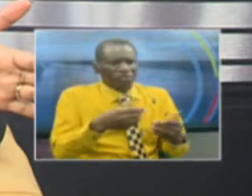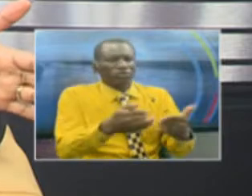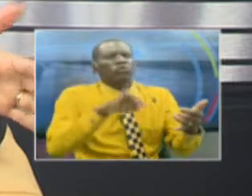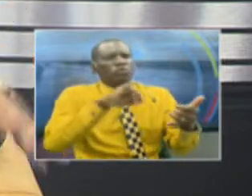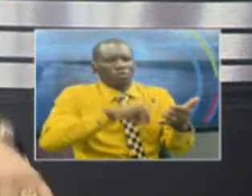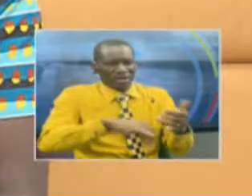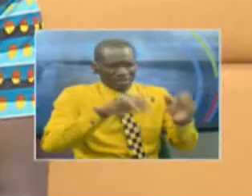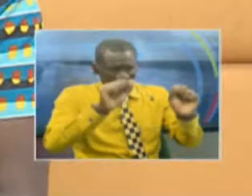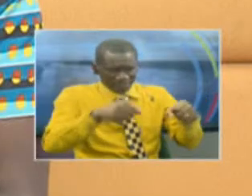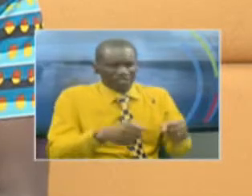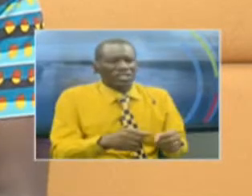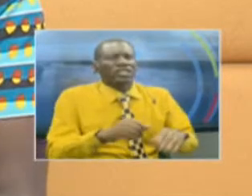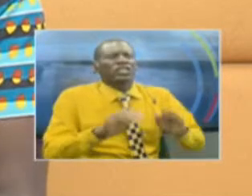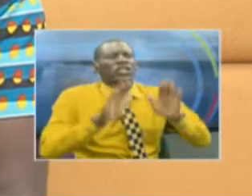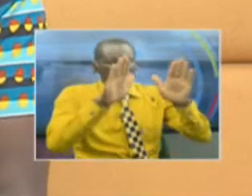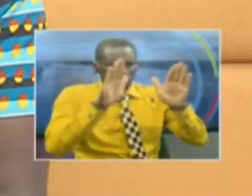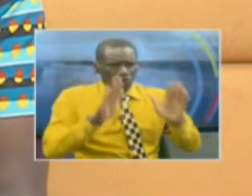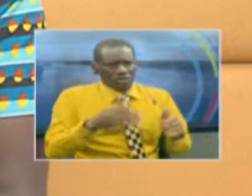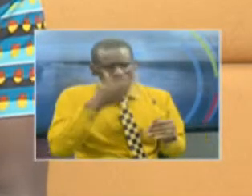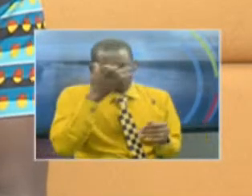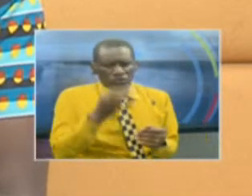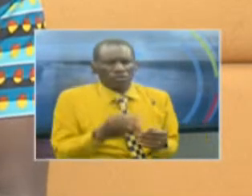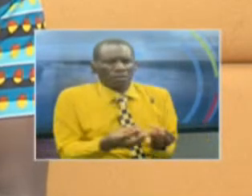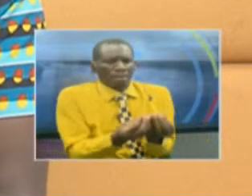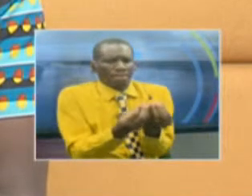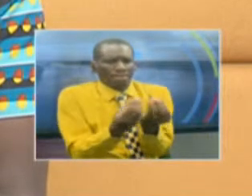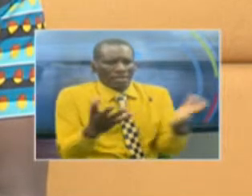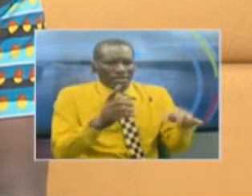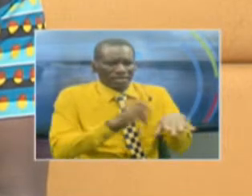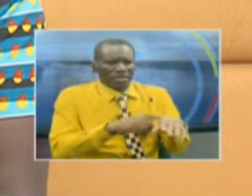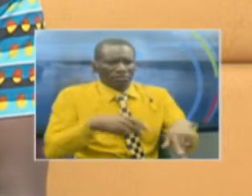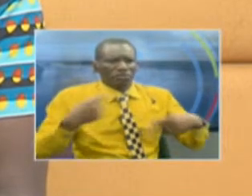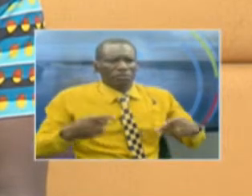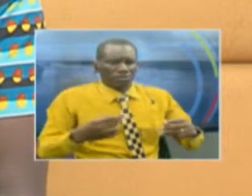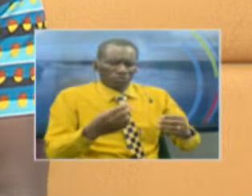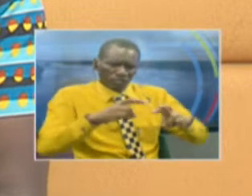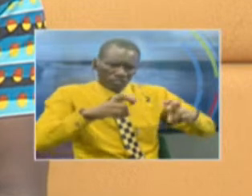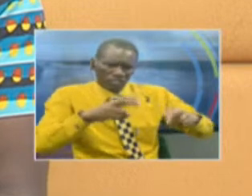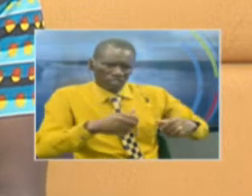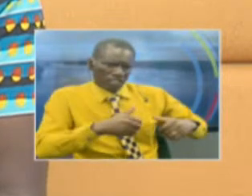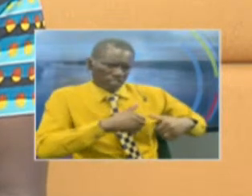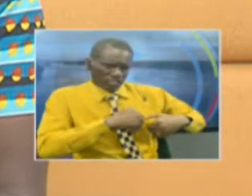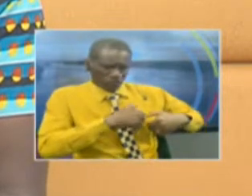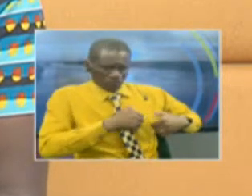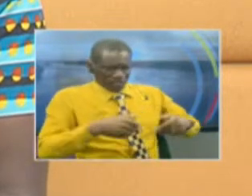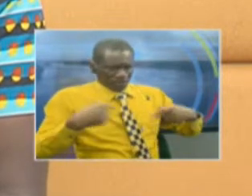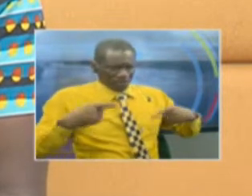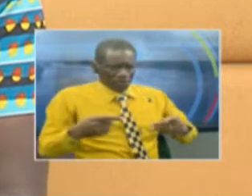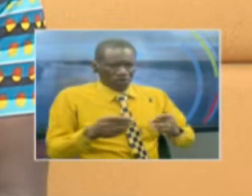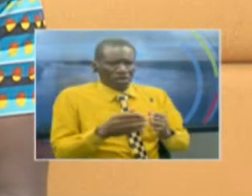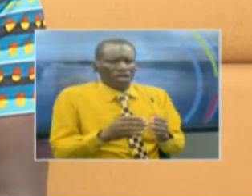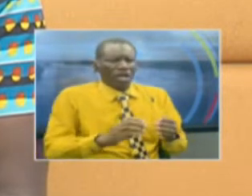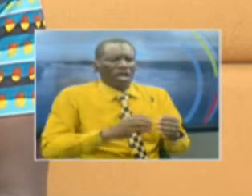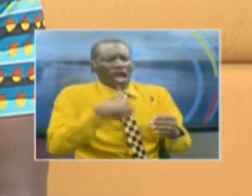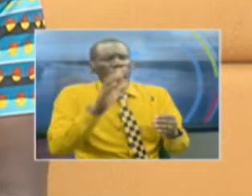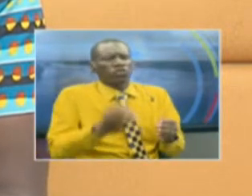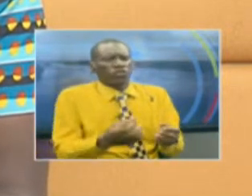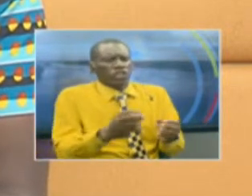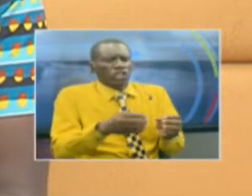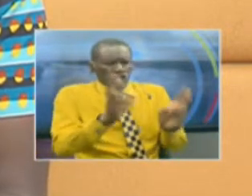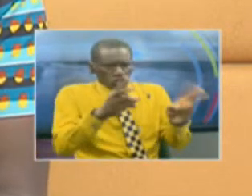yes, it's very, very useful, because most of the time people look at the love aspect, even just the normal couples.